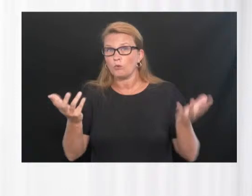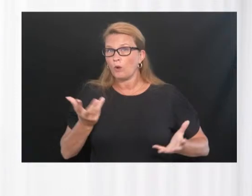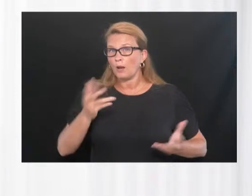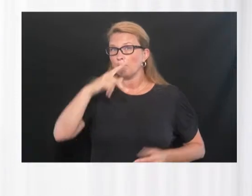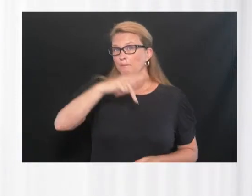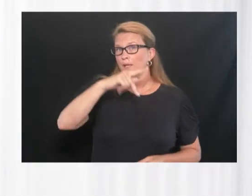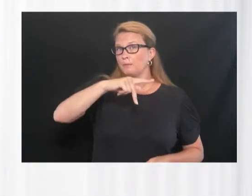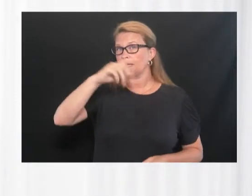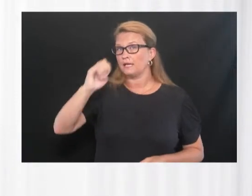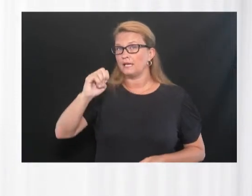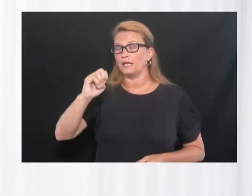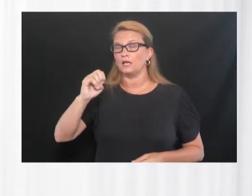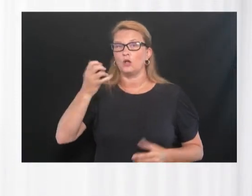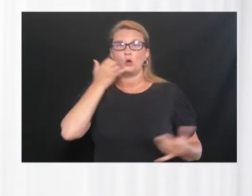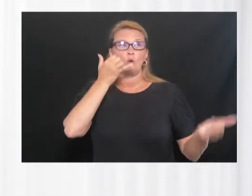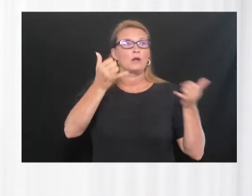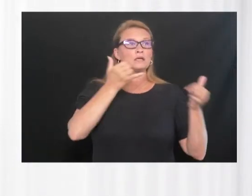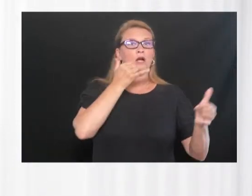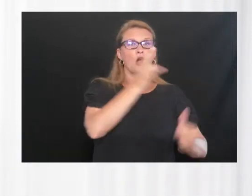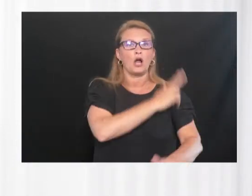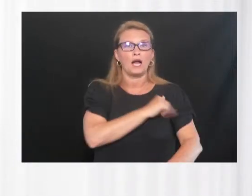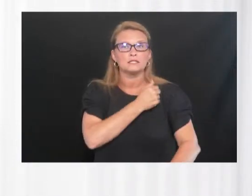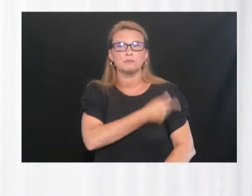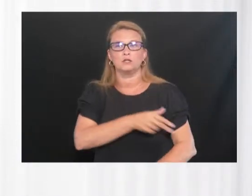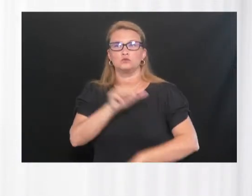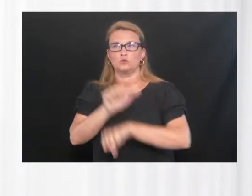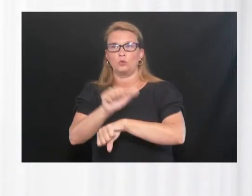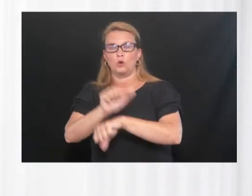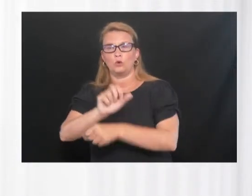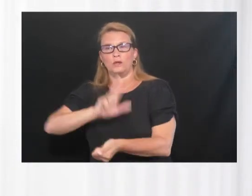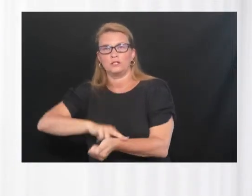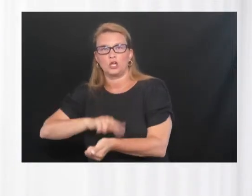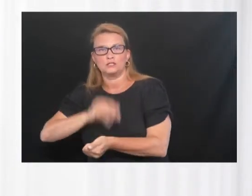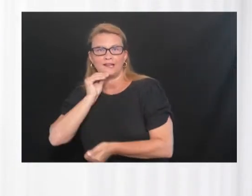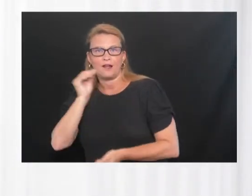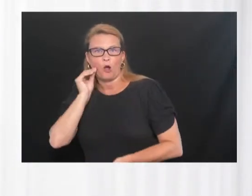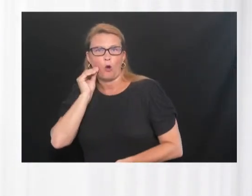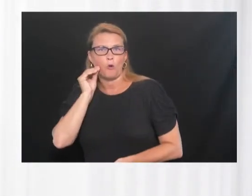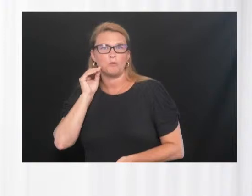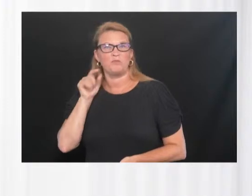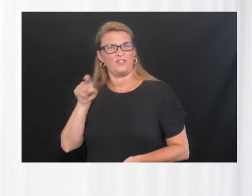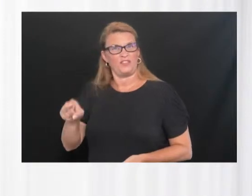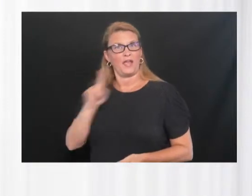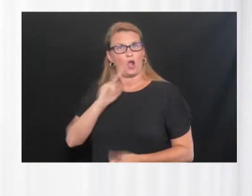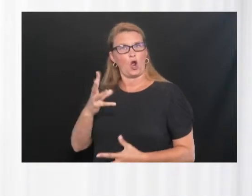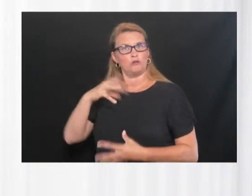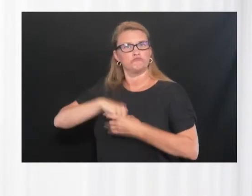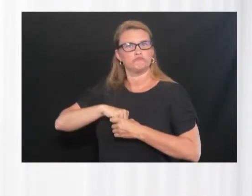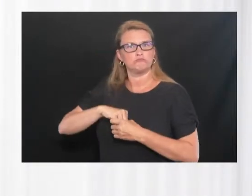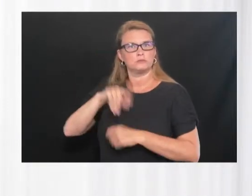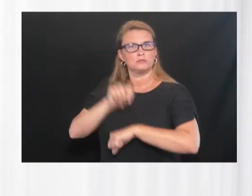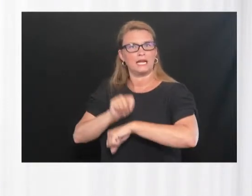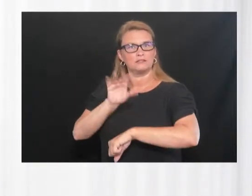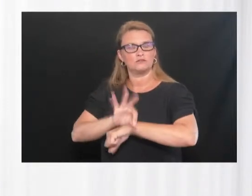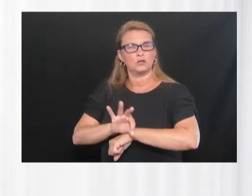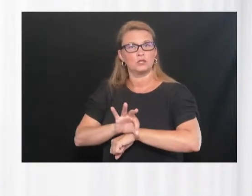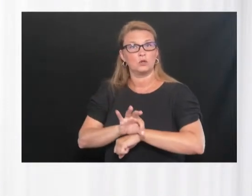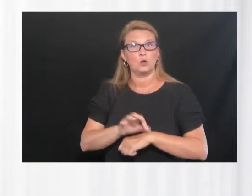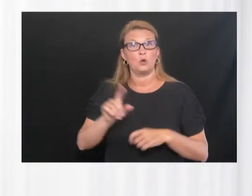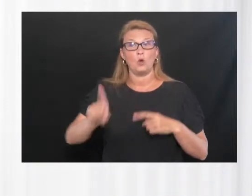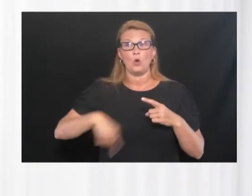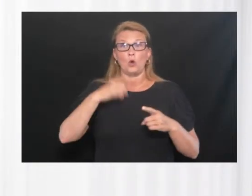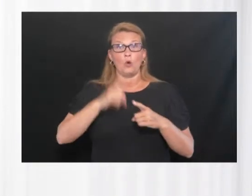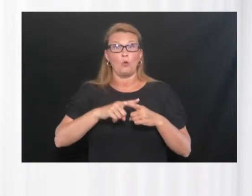to hospitals. We work with nursing homes. They are part of our task force. So when, and I put this in military terms, when the